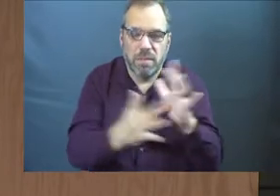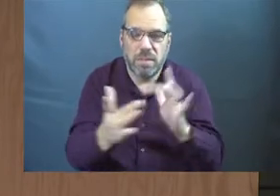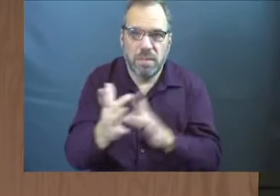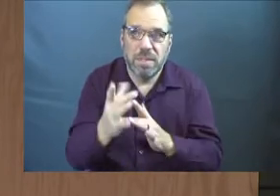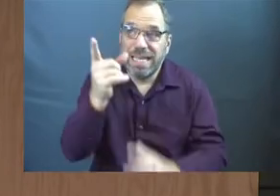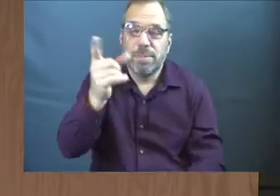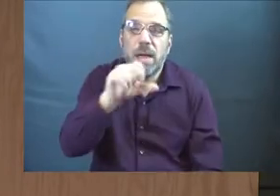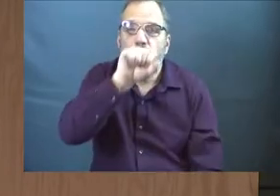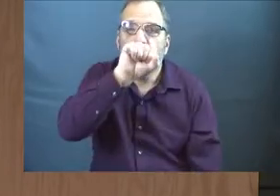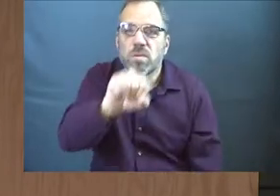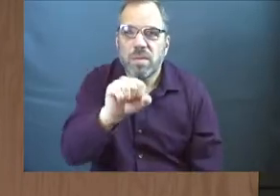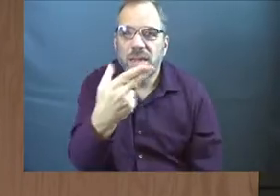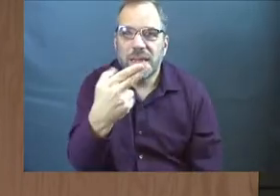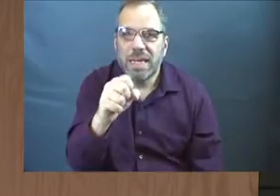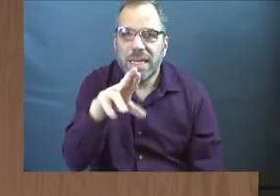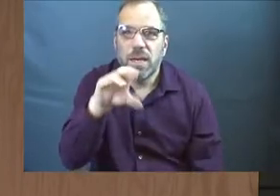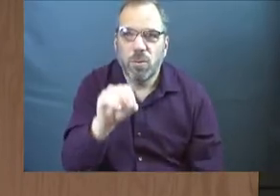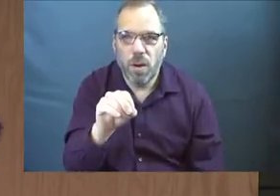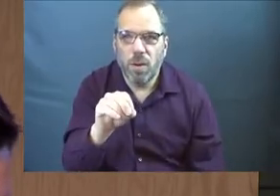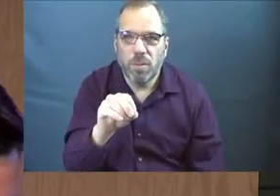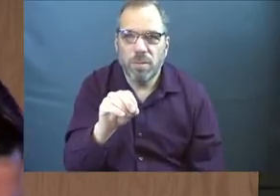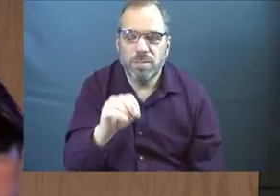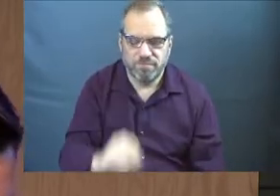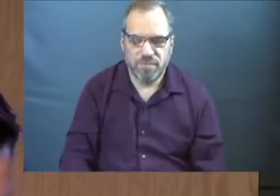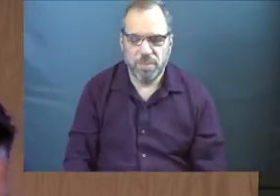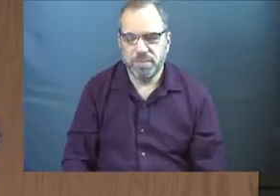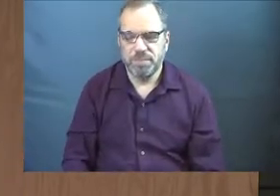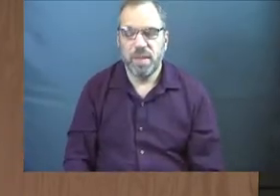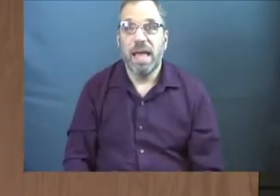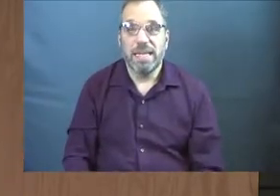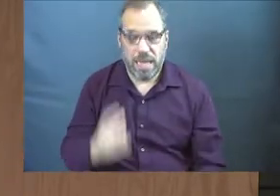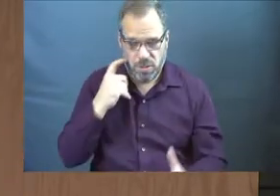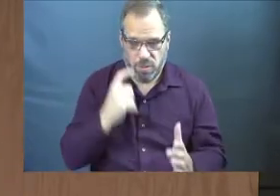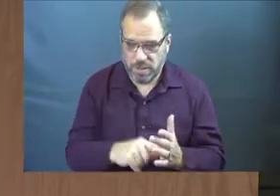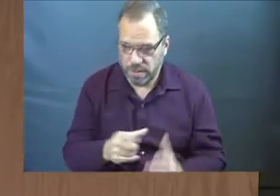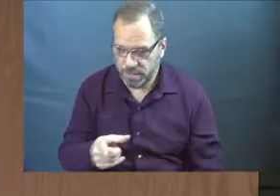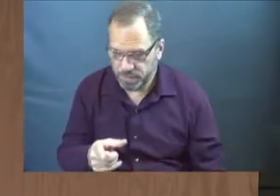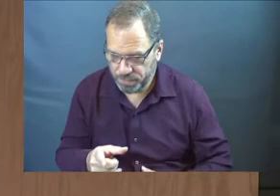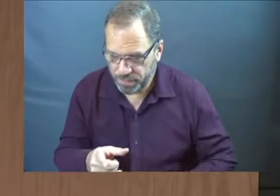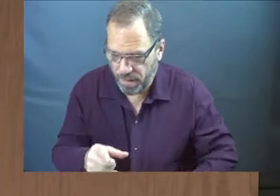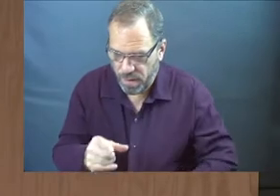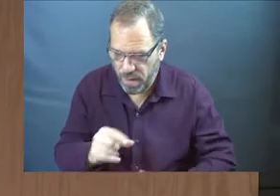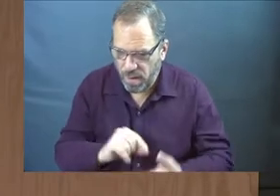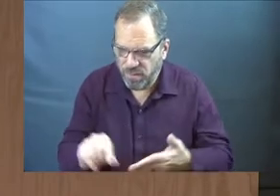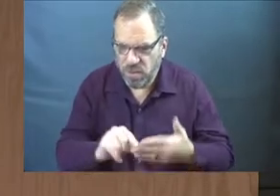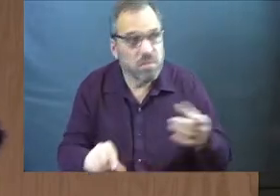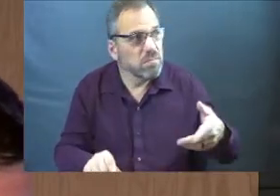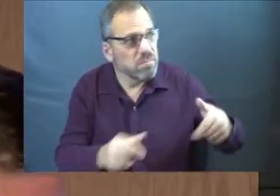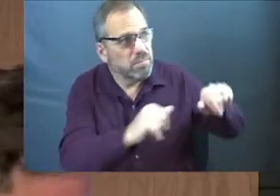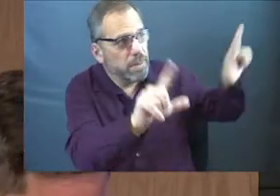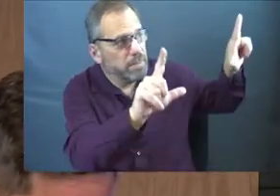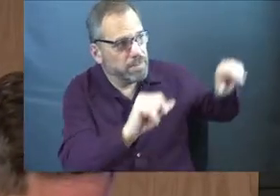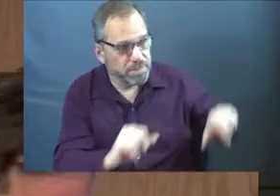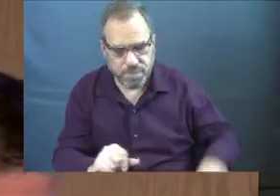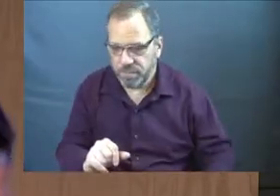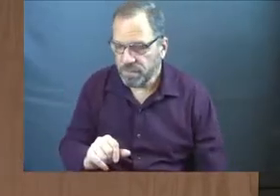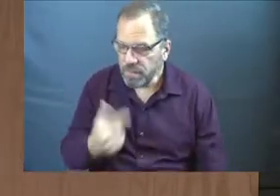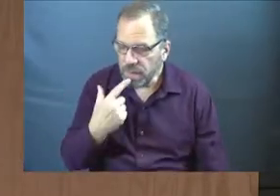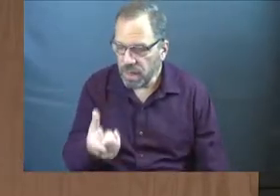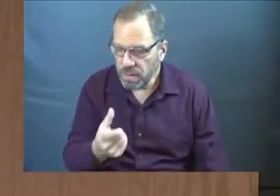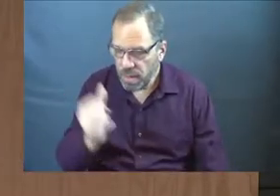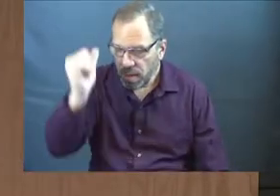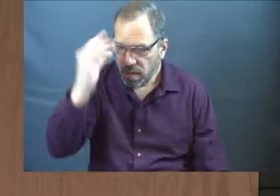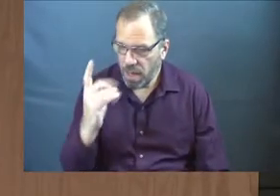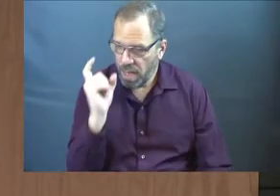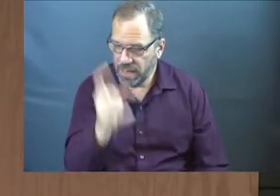hero. It's part of what we're supposed to do. And notice he says there, can we have that verse back up again? It says,